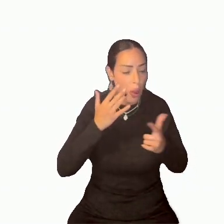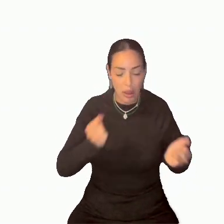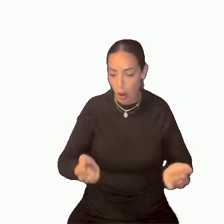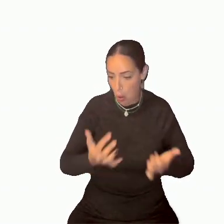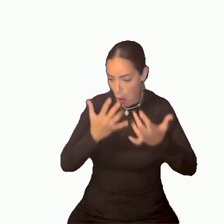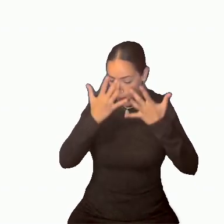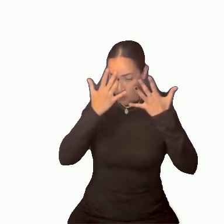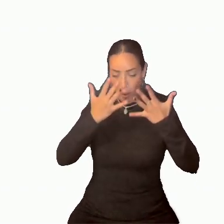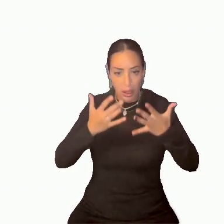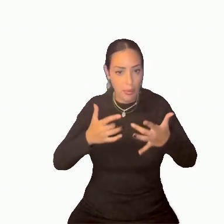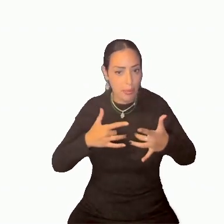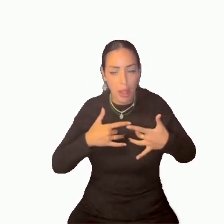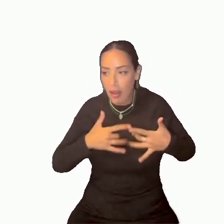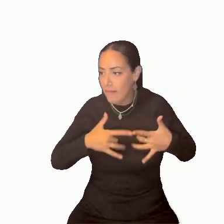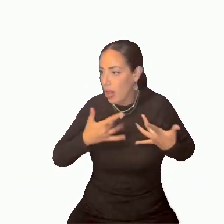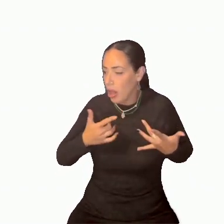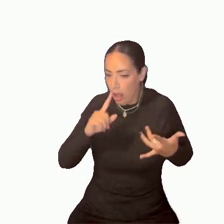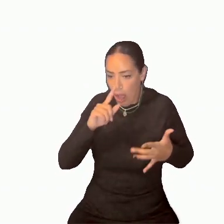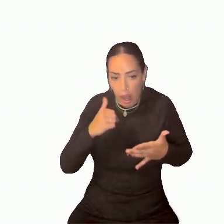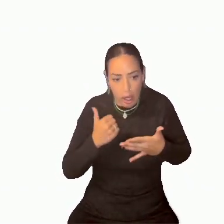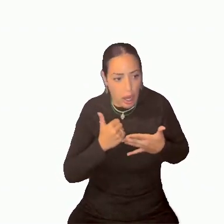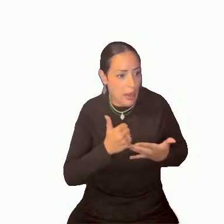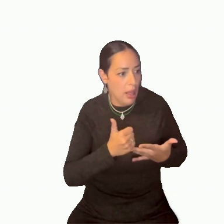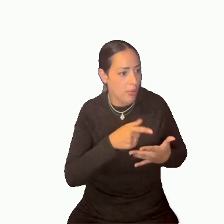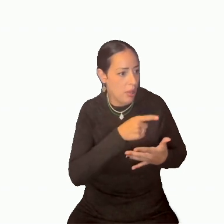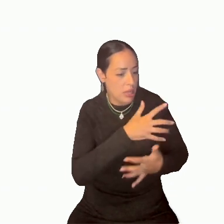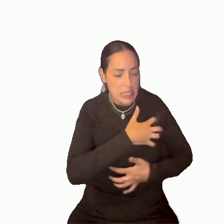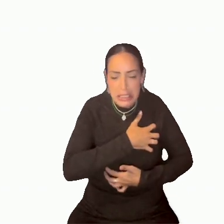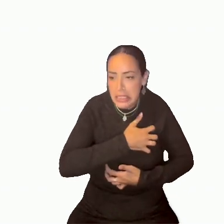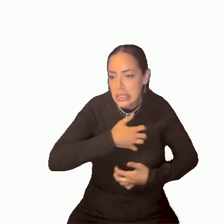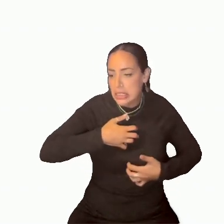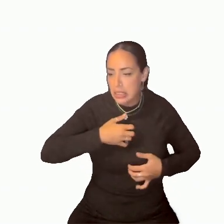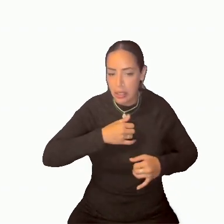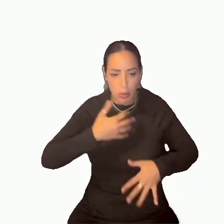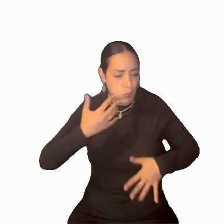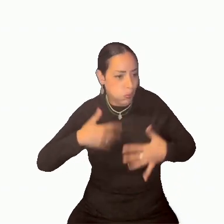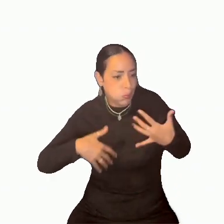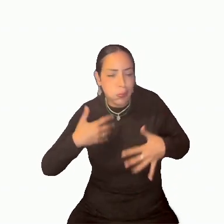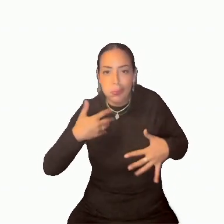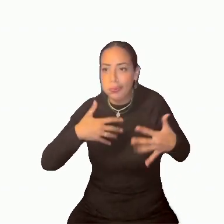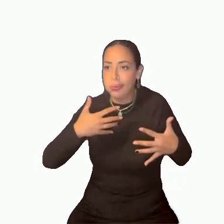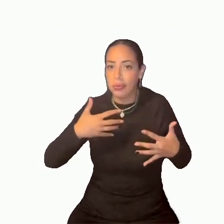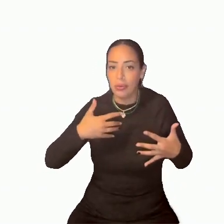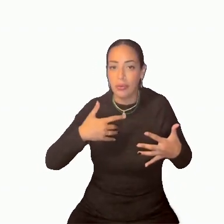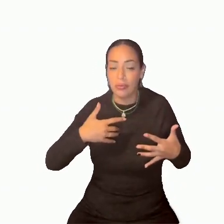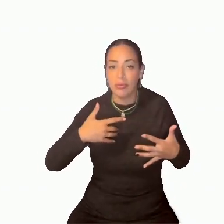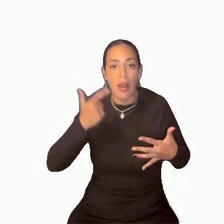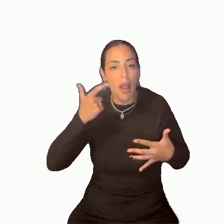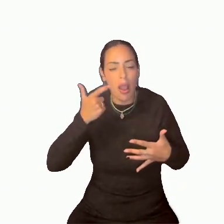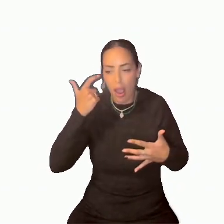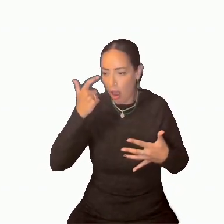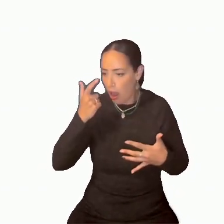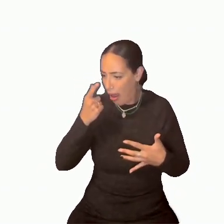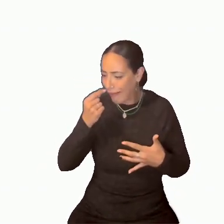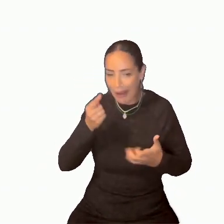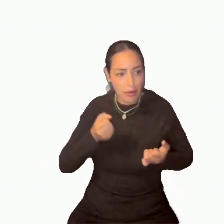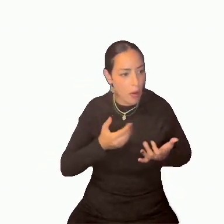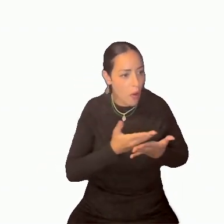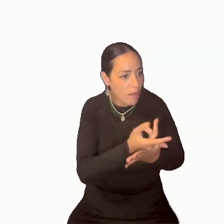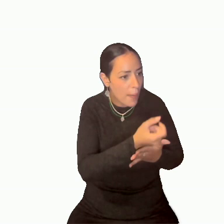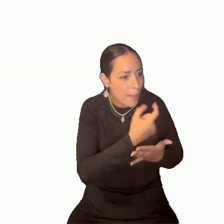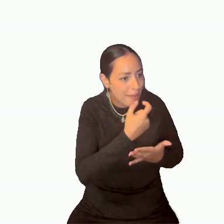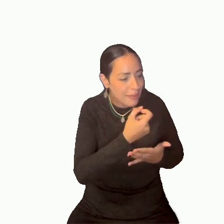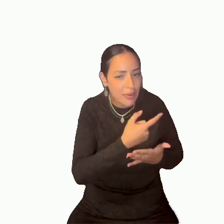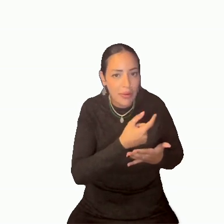helplessness and the overwhelm that I felt in the face of such distress and anguish, I found something that I could do to help.